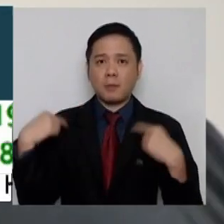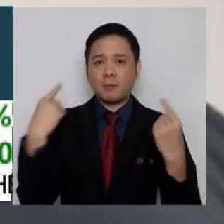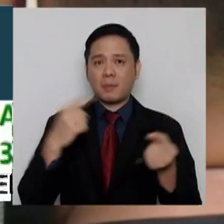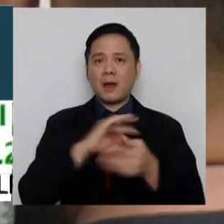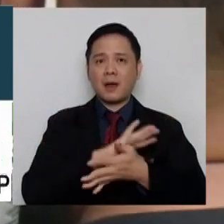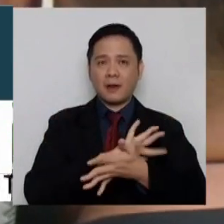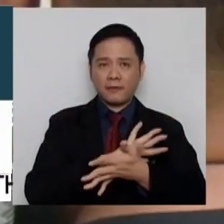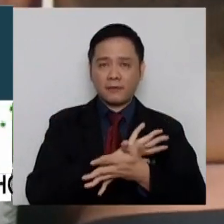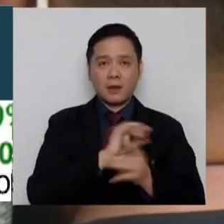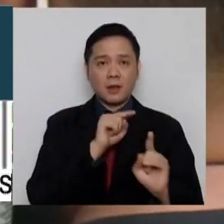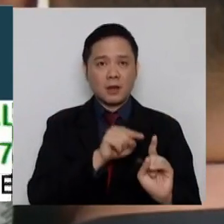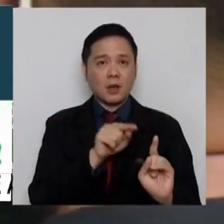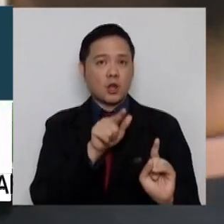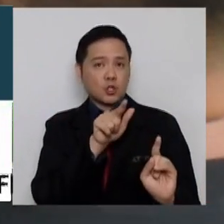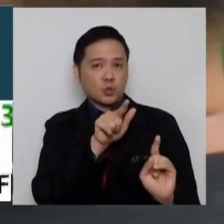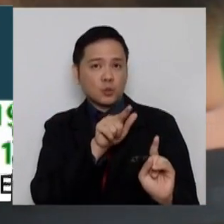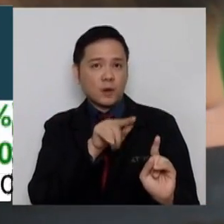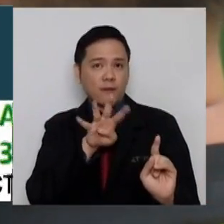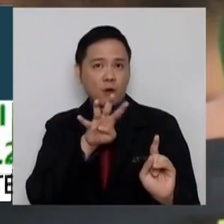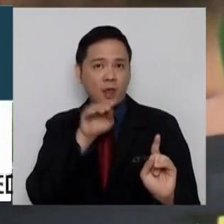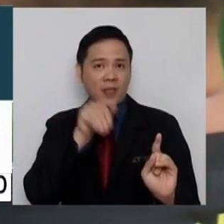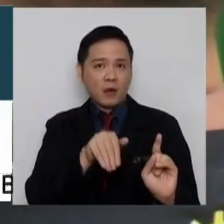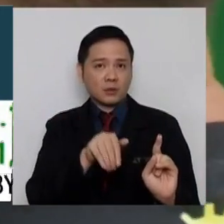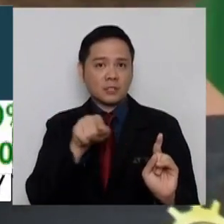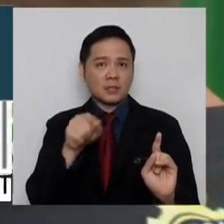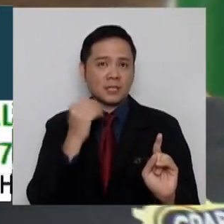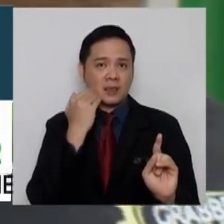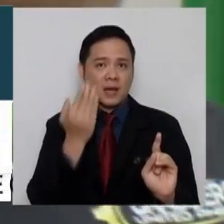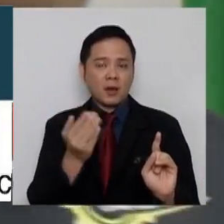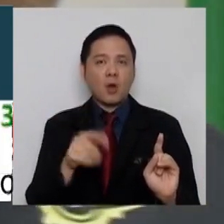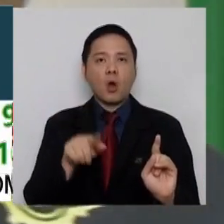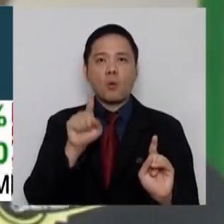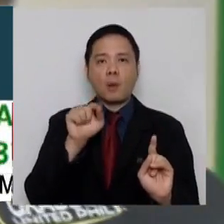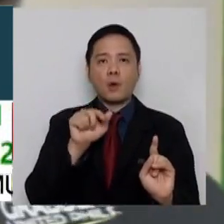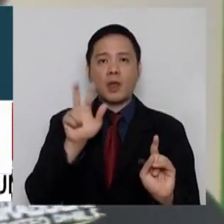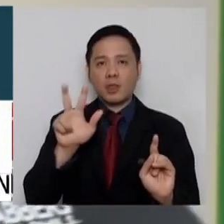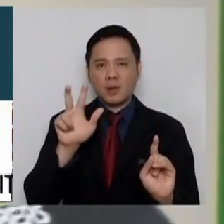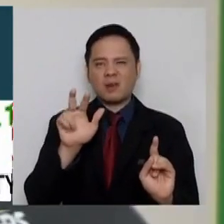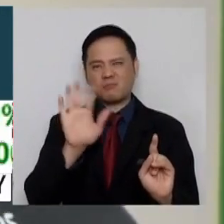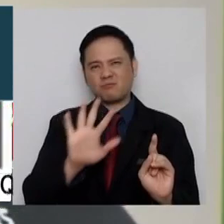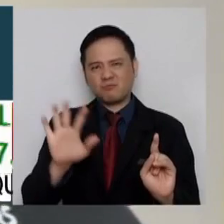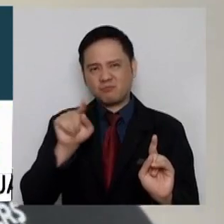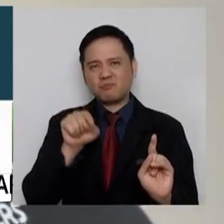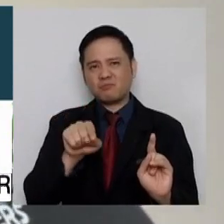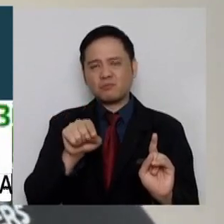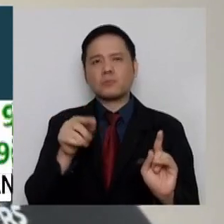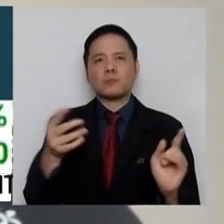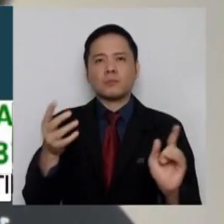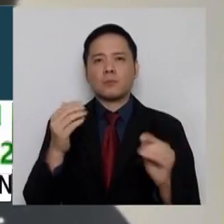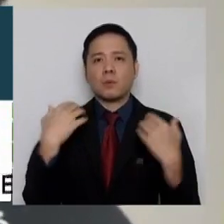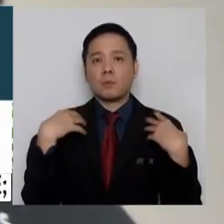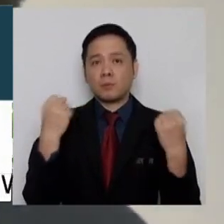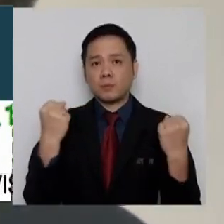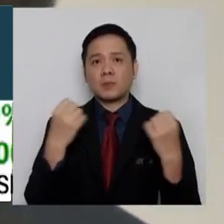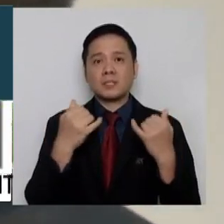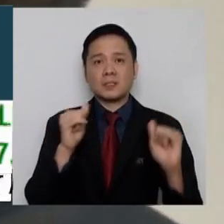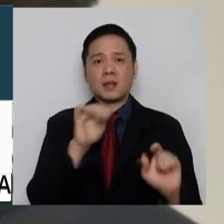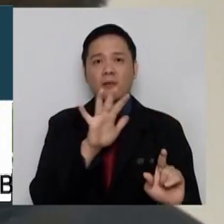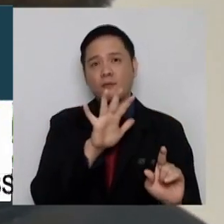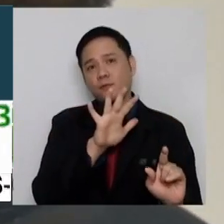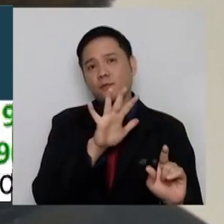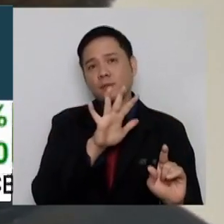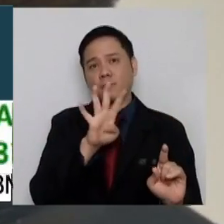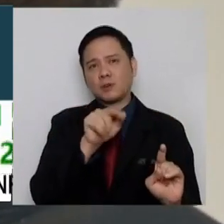people, 24,000 died, 1.3 million recovered, while about 48,000 other patients are still battling the disease.